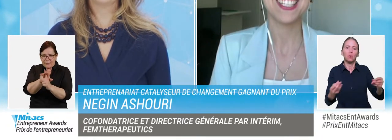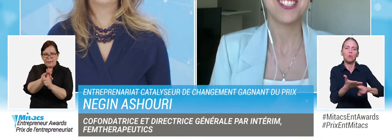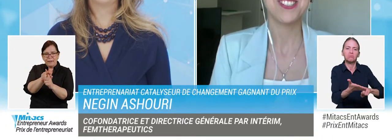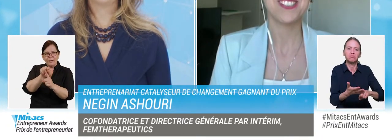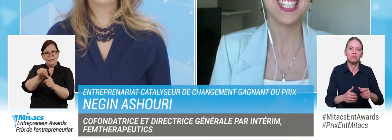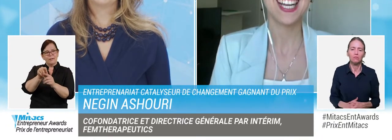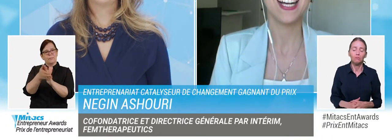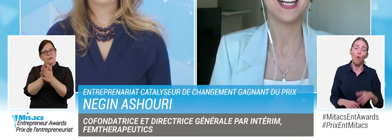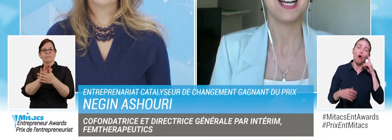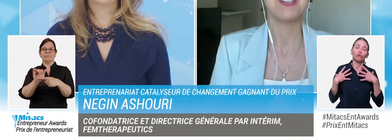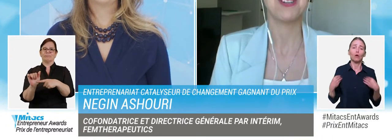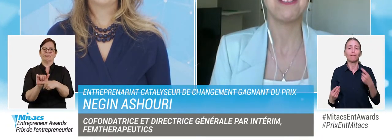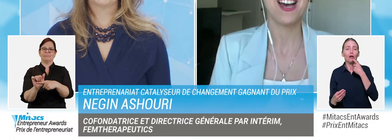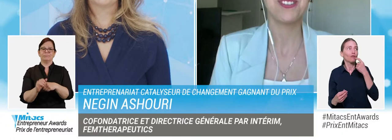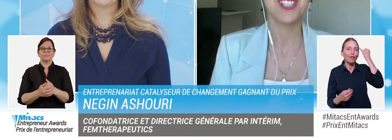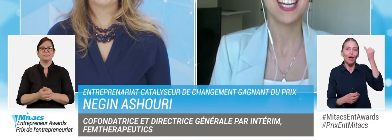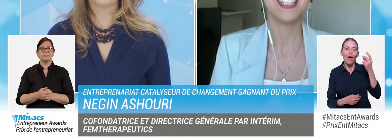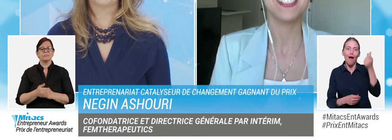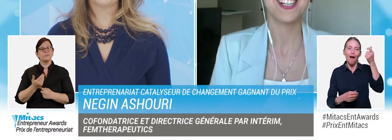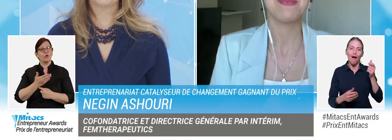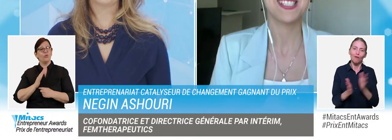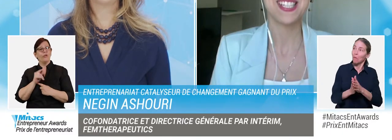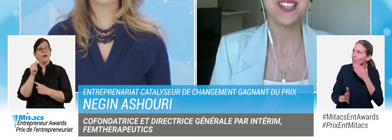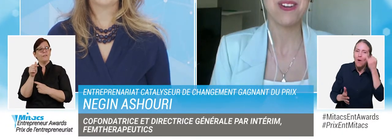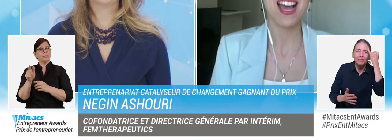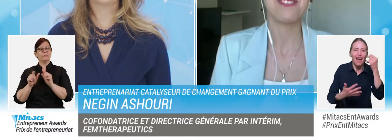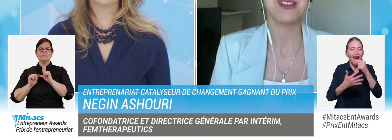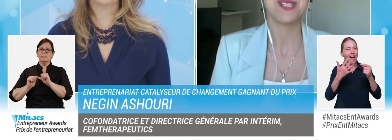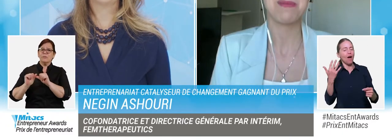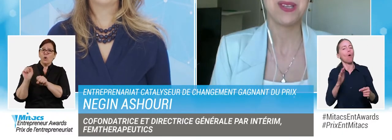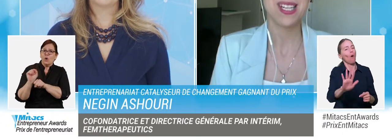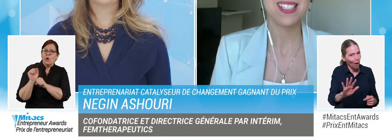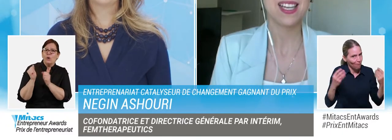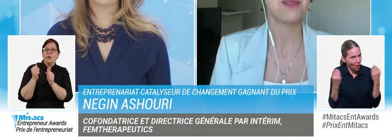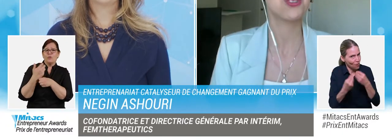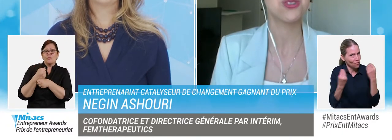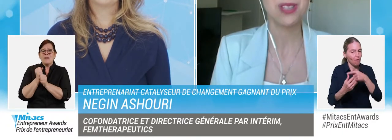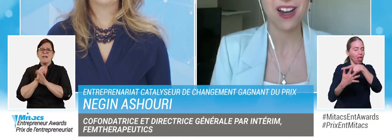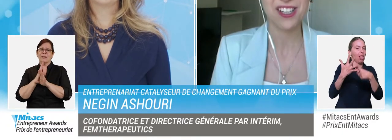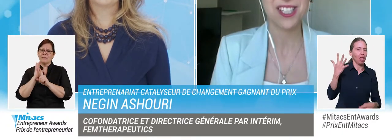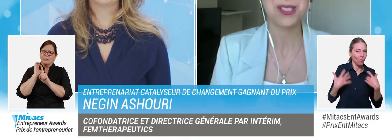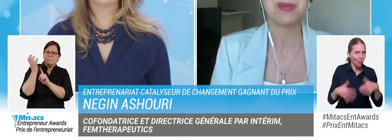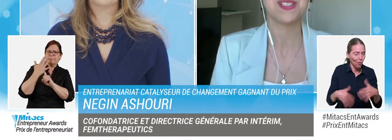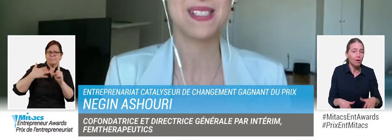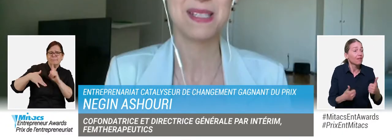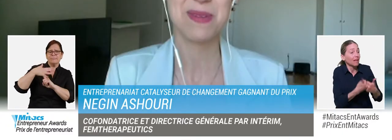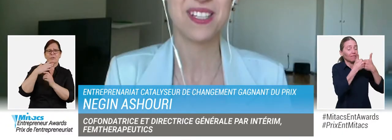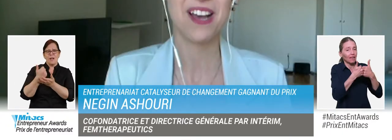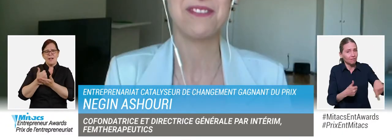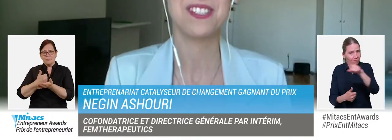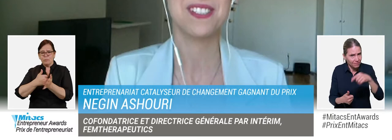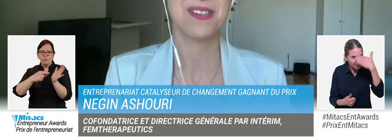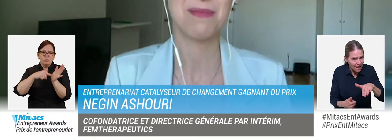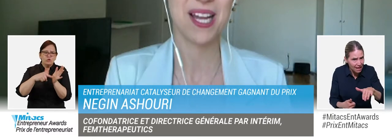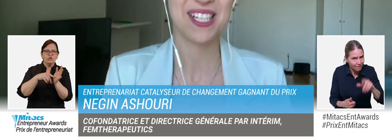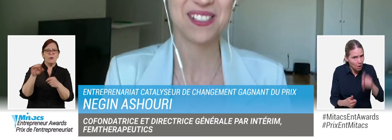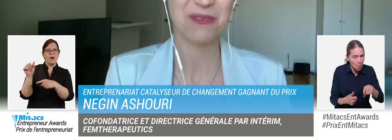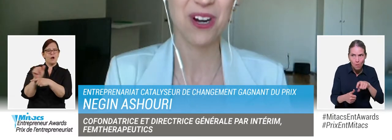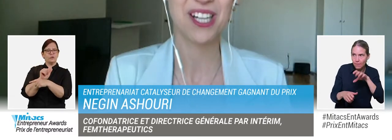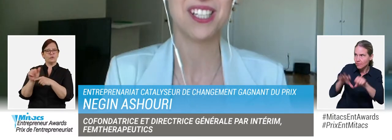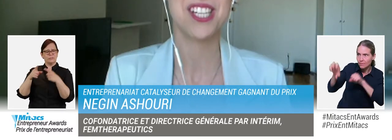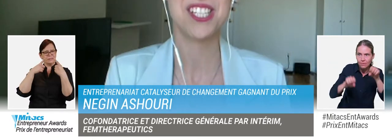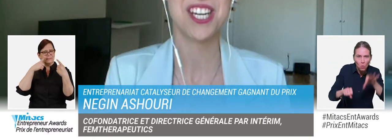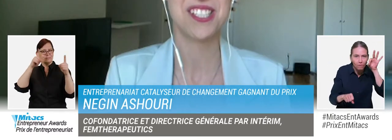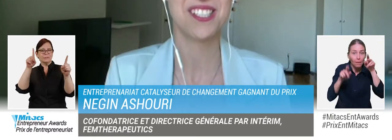name is Nagin Ashuri. I'm the co-founder and interim CEO at Femme Therapeutics, and I'm truly honored to be the recipient of this